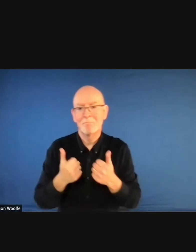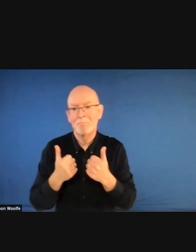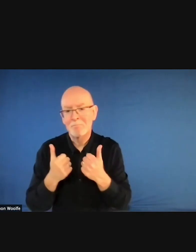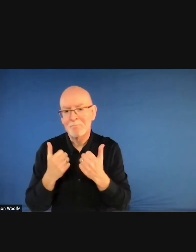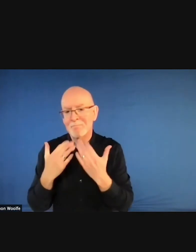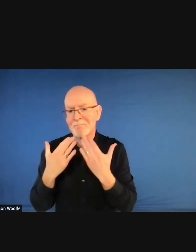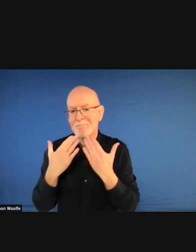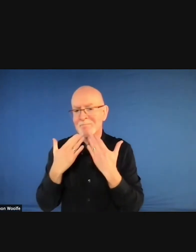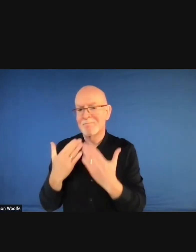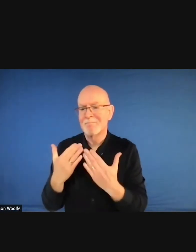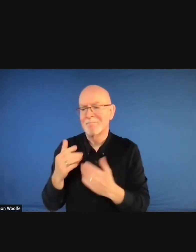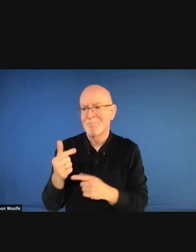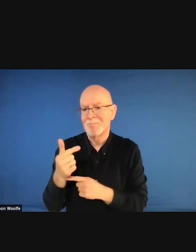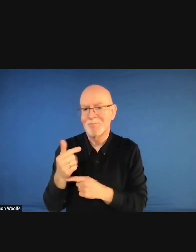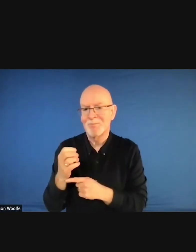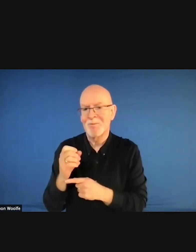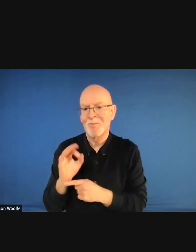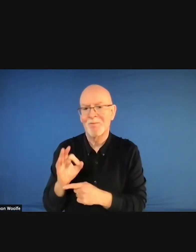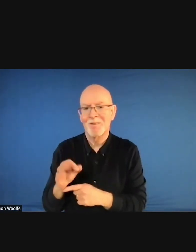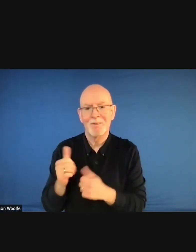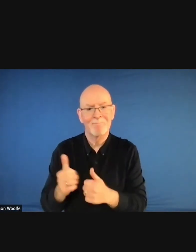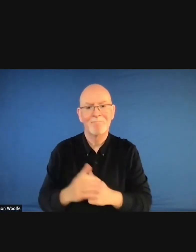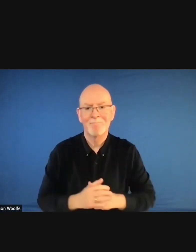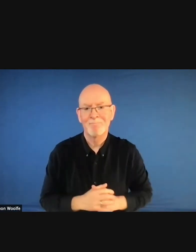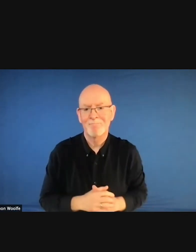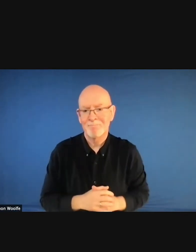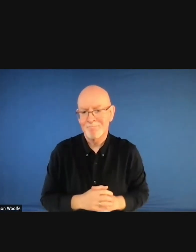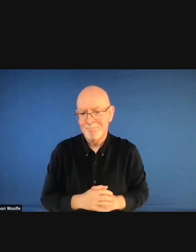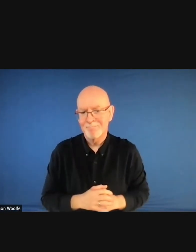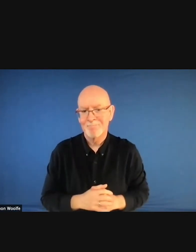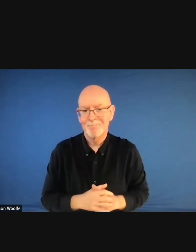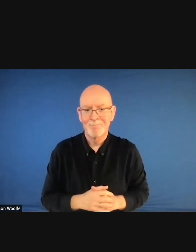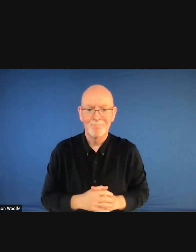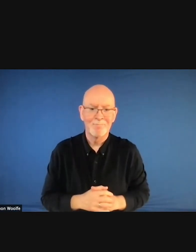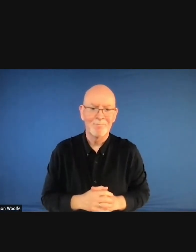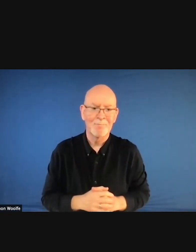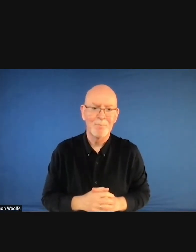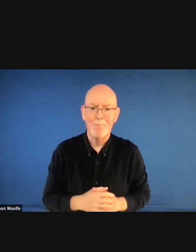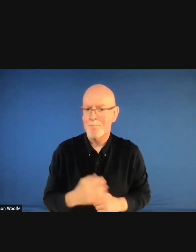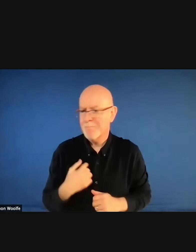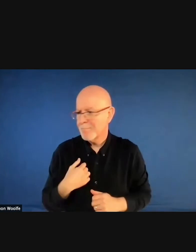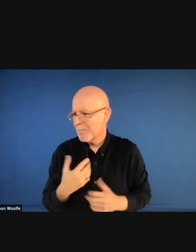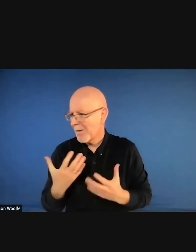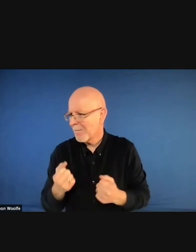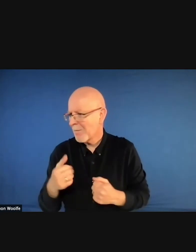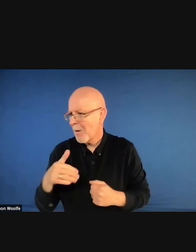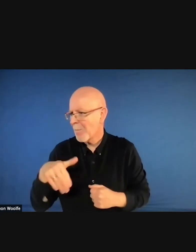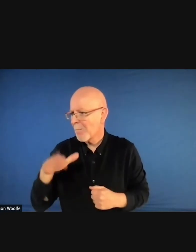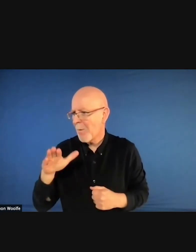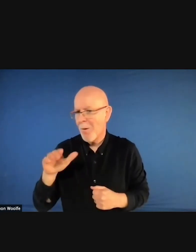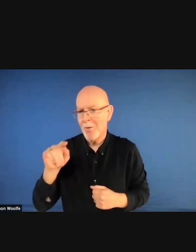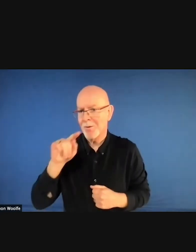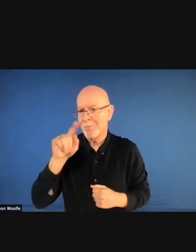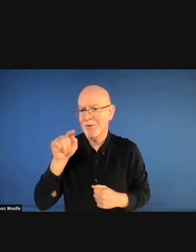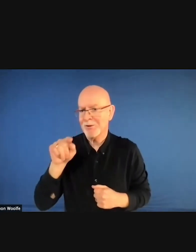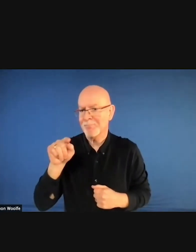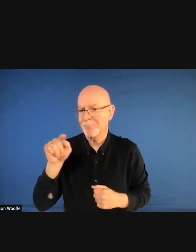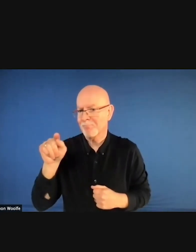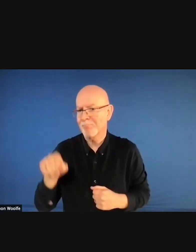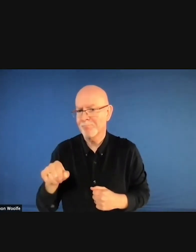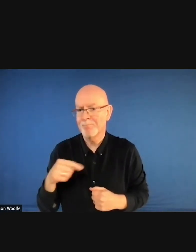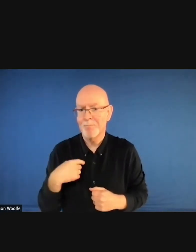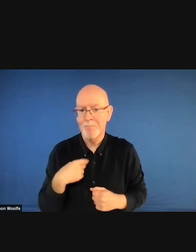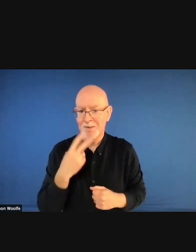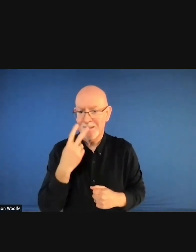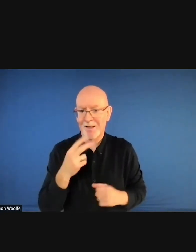I'd like to move to the next section because we have been focusing quite a bit now on the role of academics, but would like to turn next